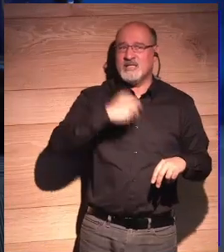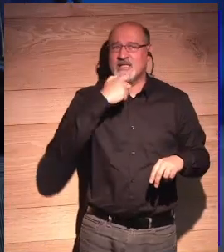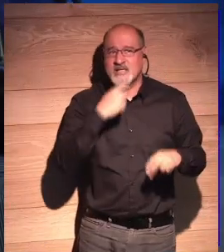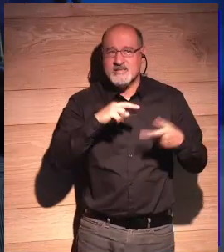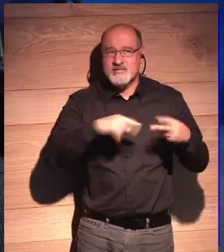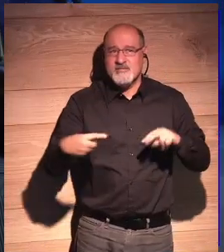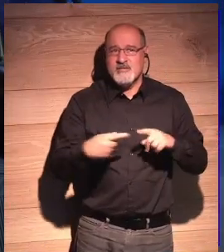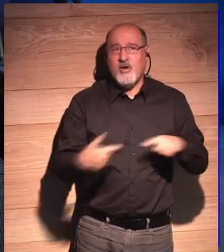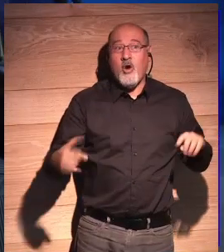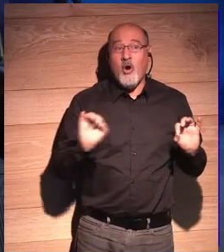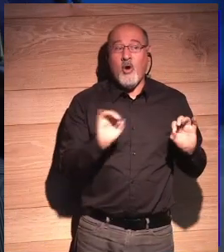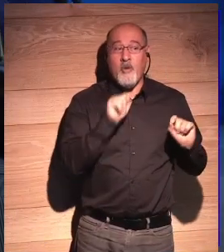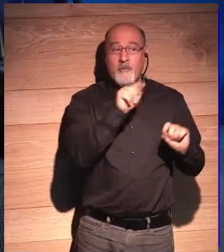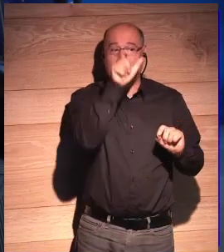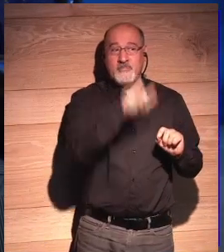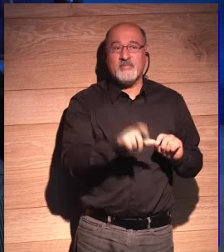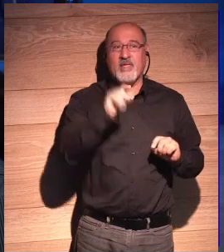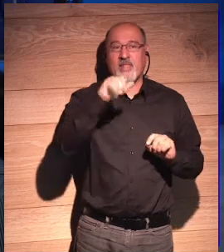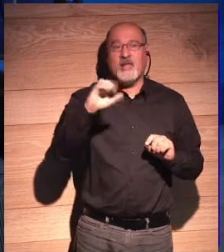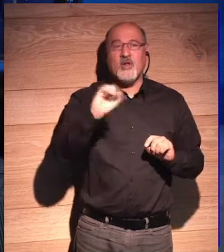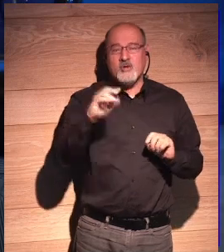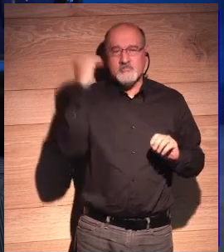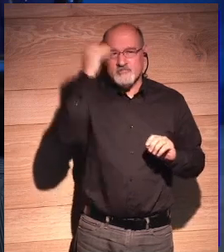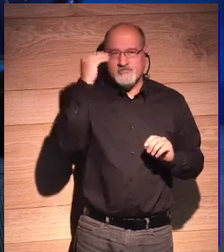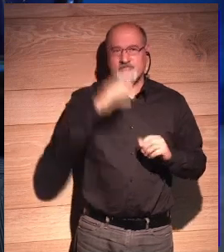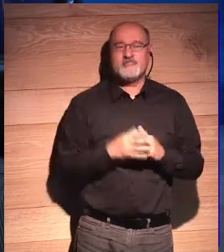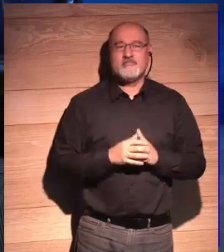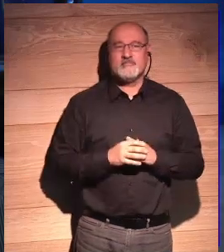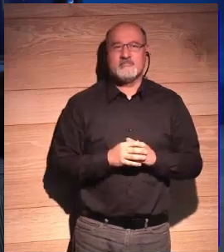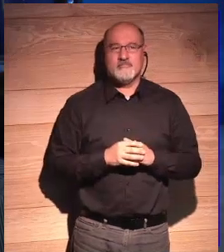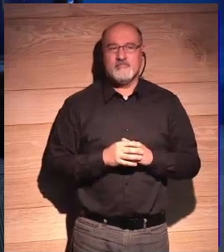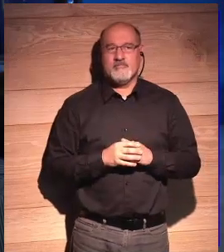we don't know if it was a translation or maybe he's thinking the answer.